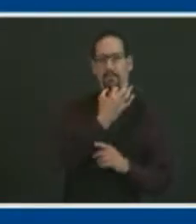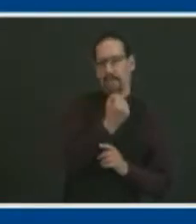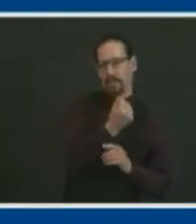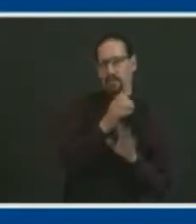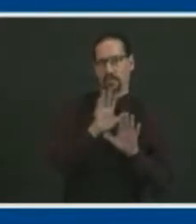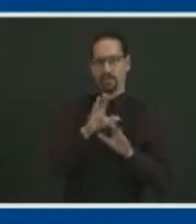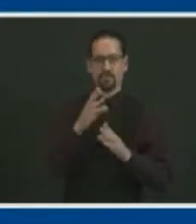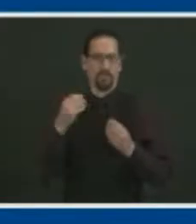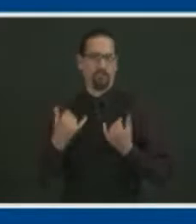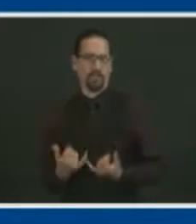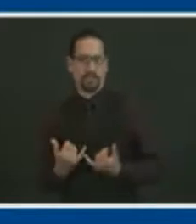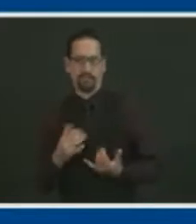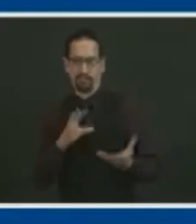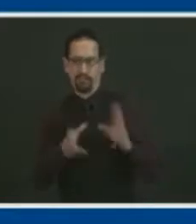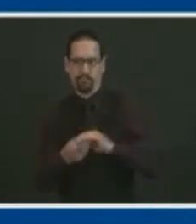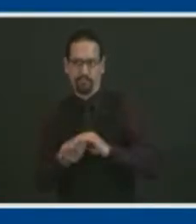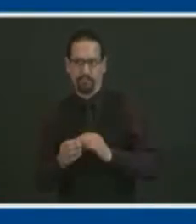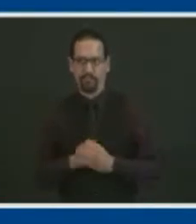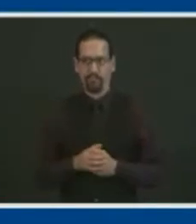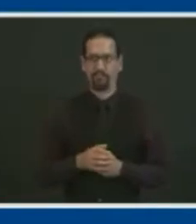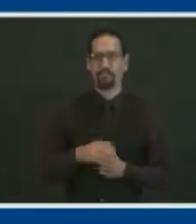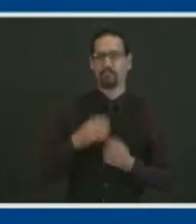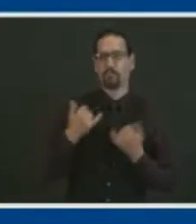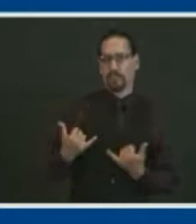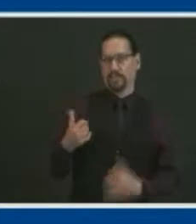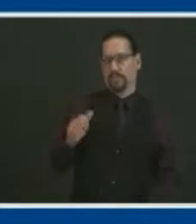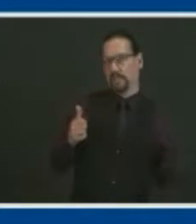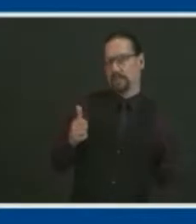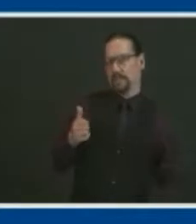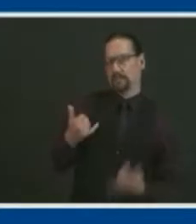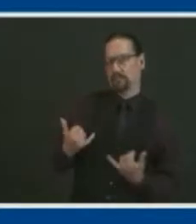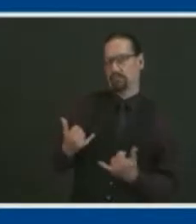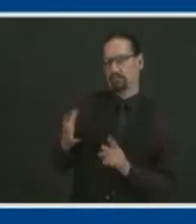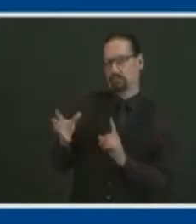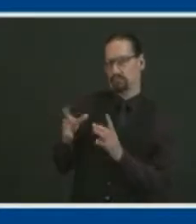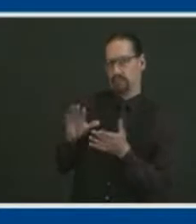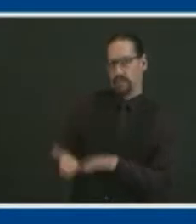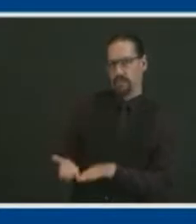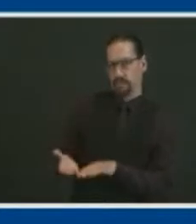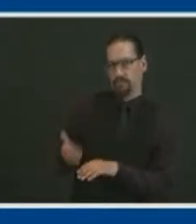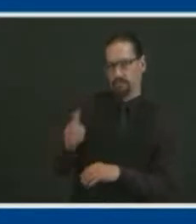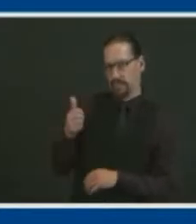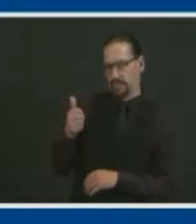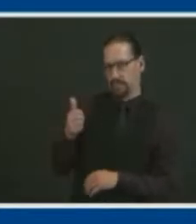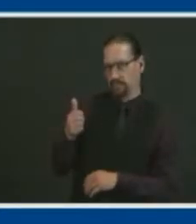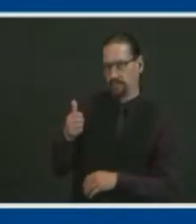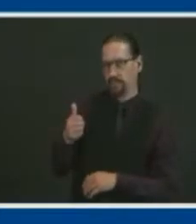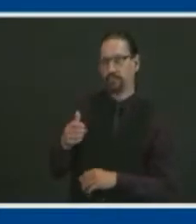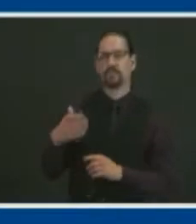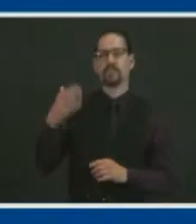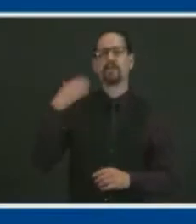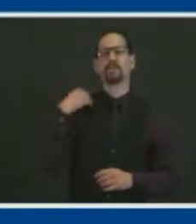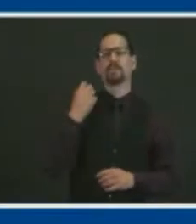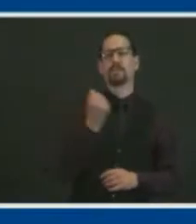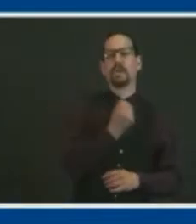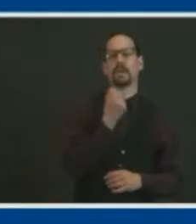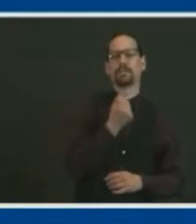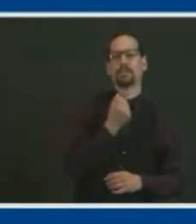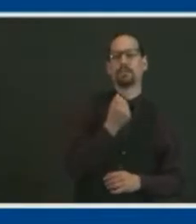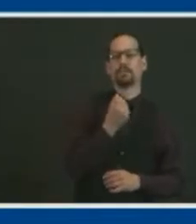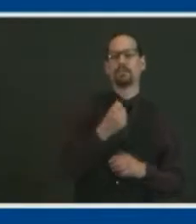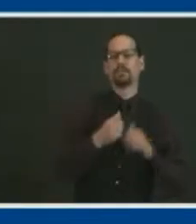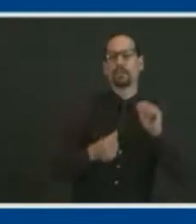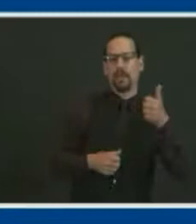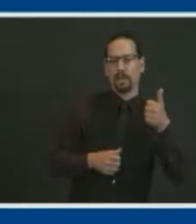new COVID-19 associated fatalities confirmed today, and the numbers for Saturday and Sunday, respectively,